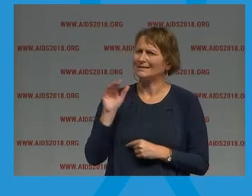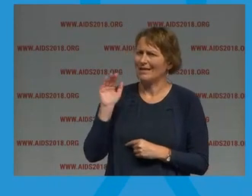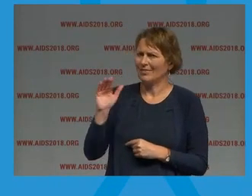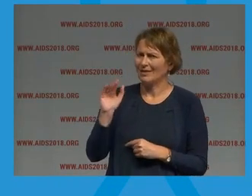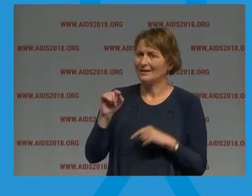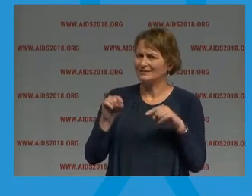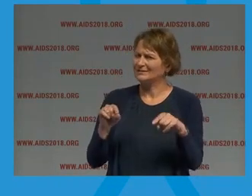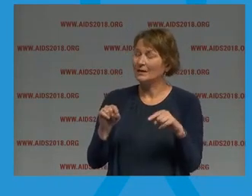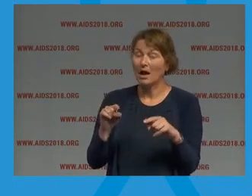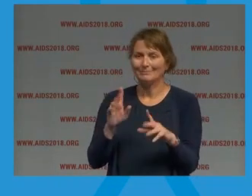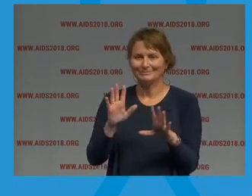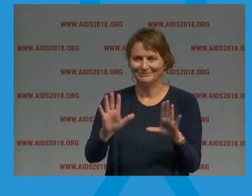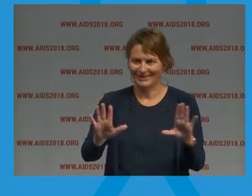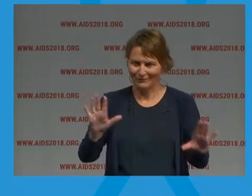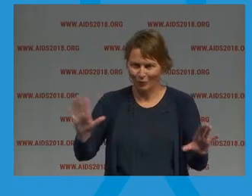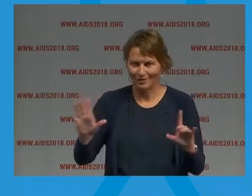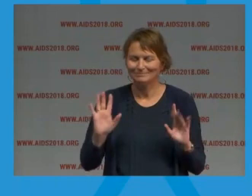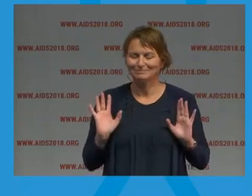very carefully.